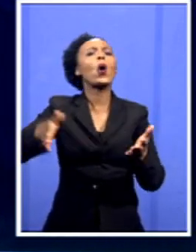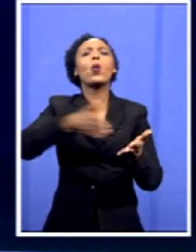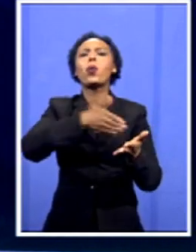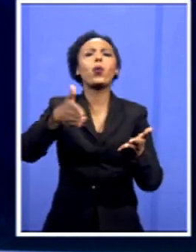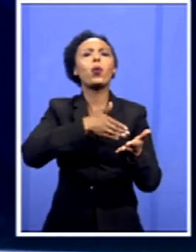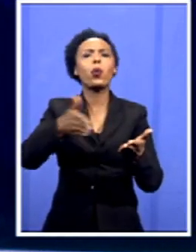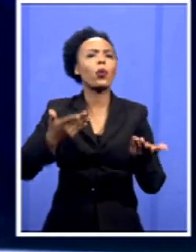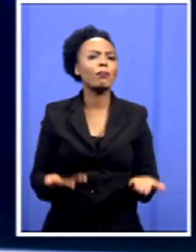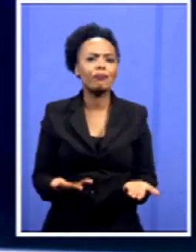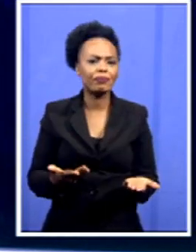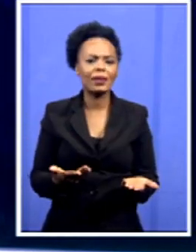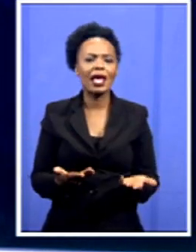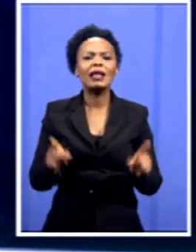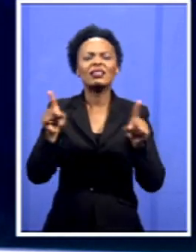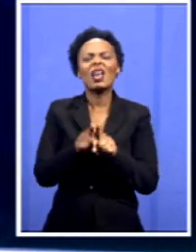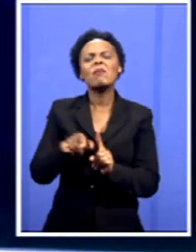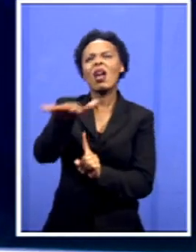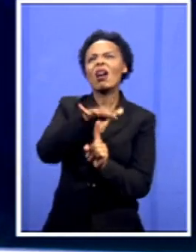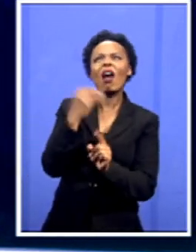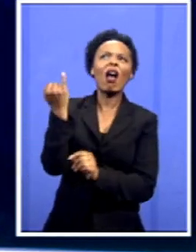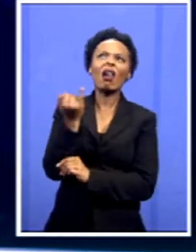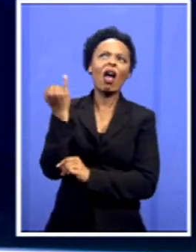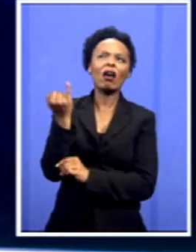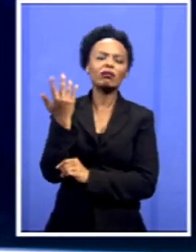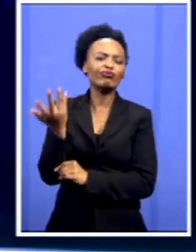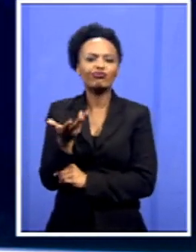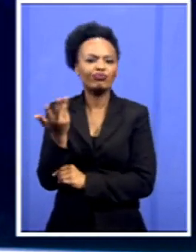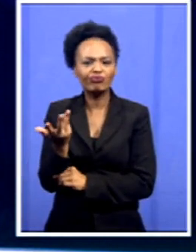years, areas like your,